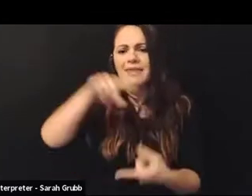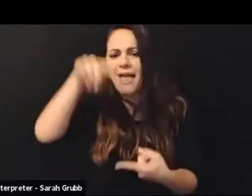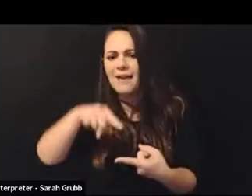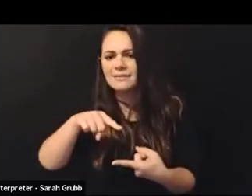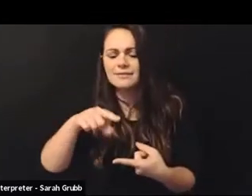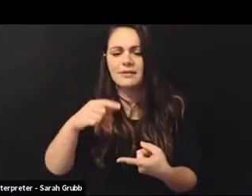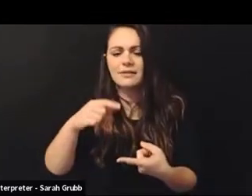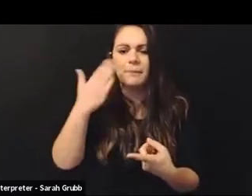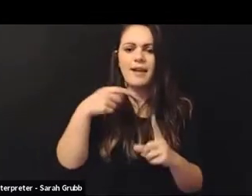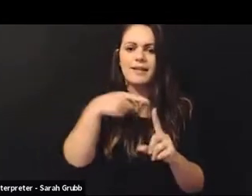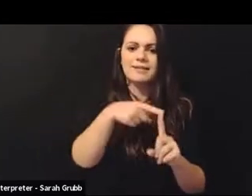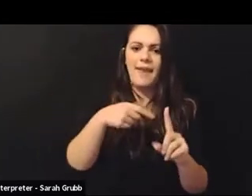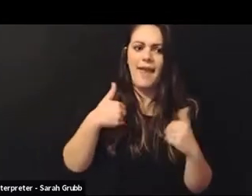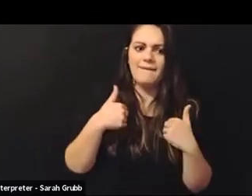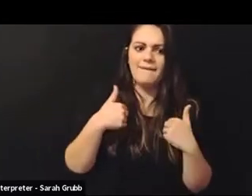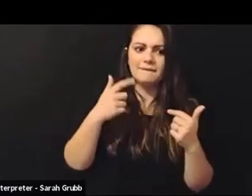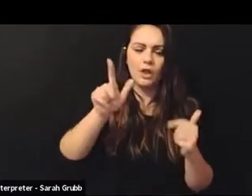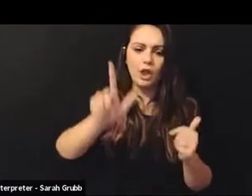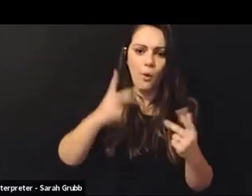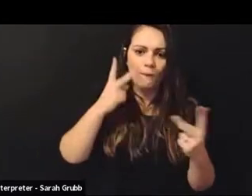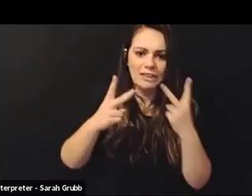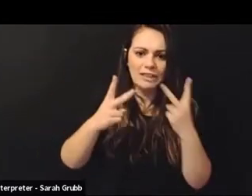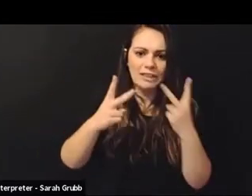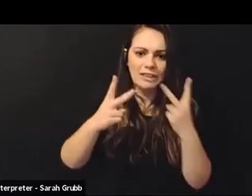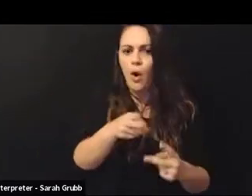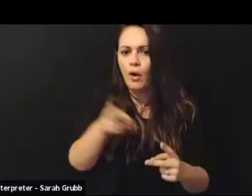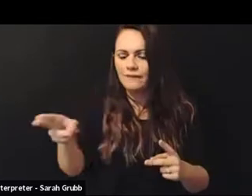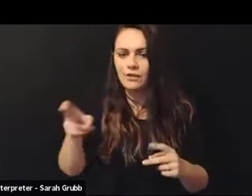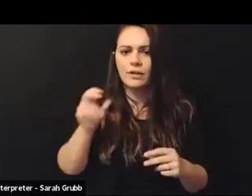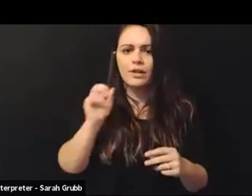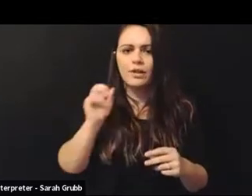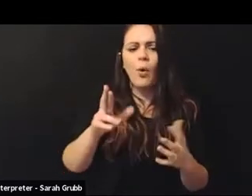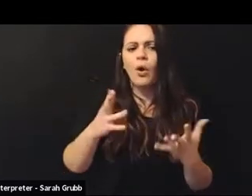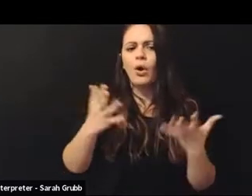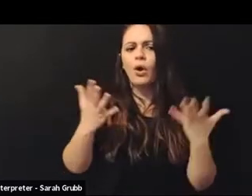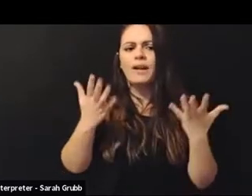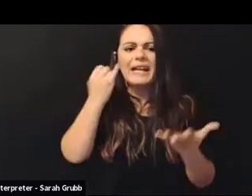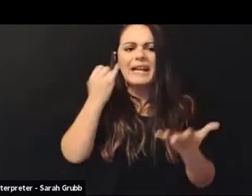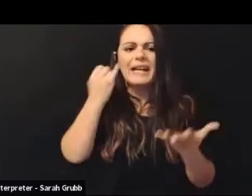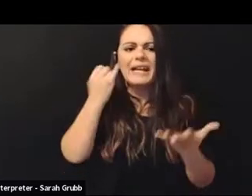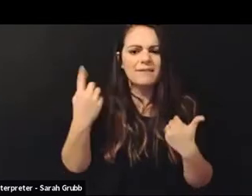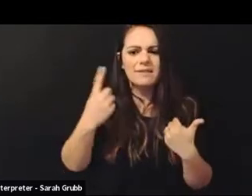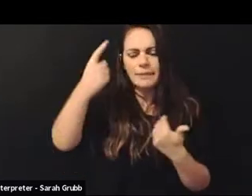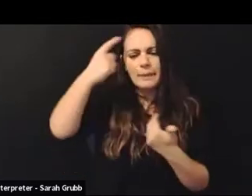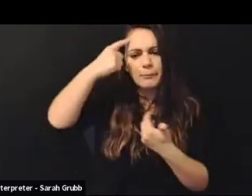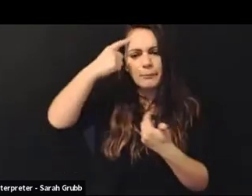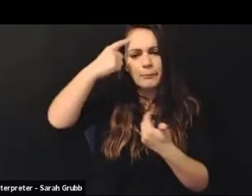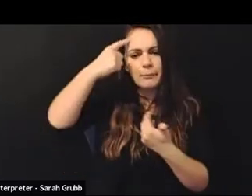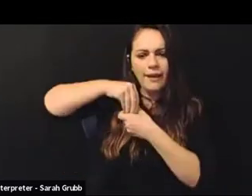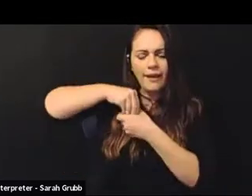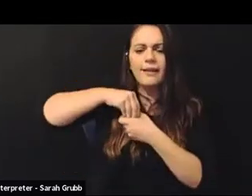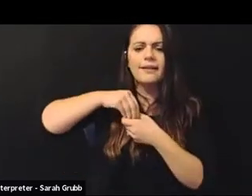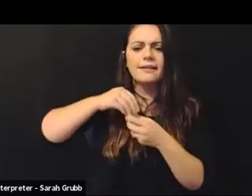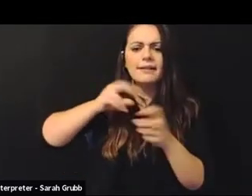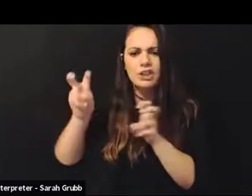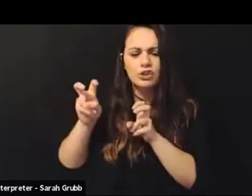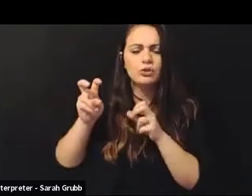or they're hard of hearing, or it's distorted if there's some kind of brain-based visual or hearing